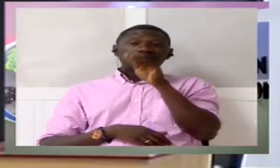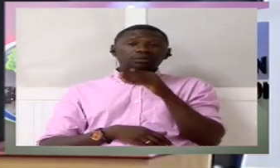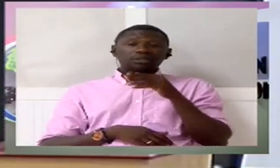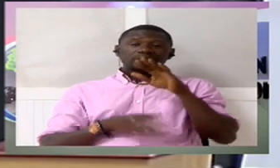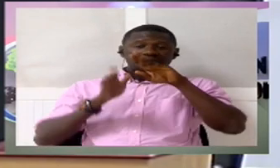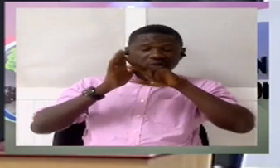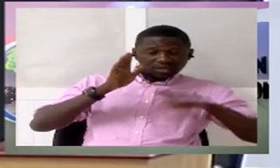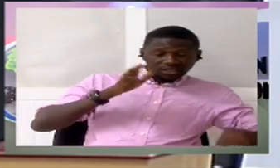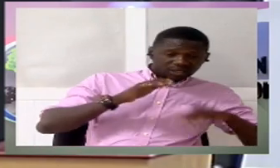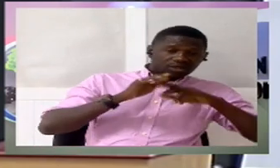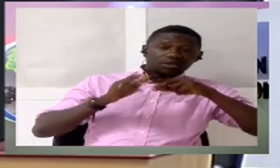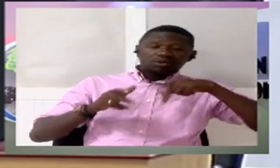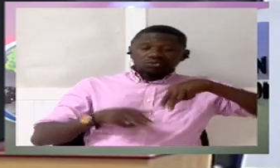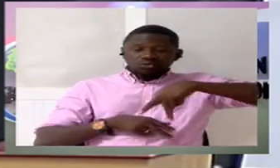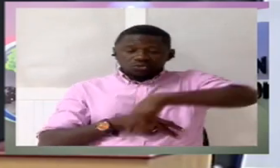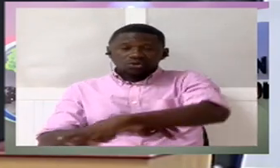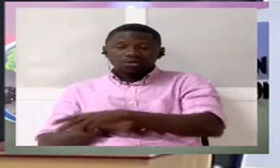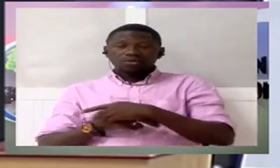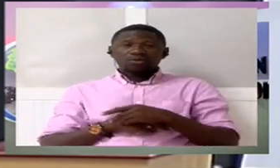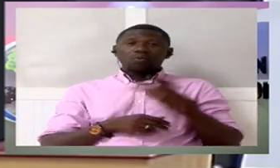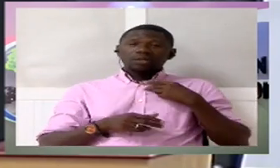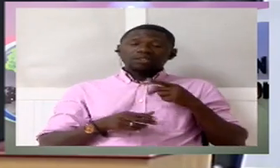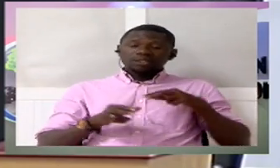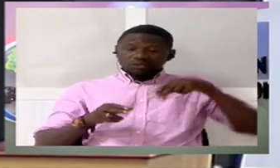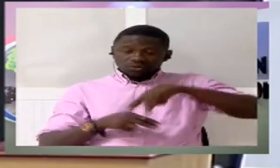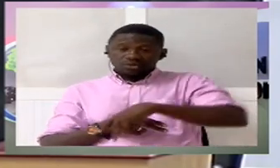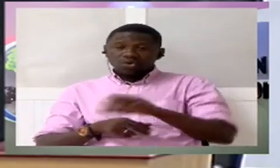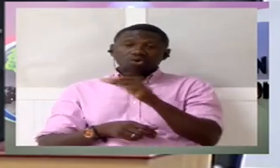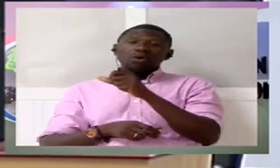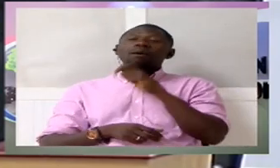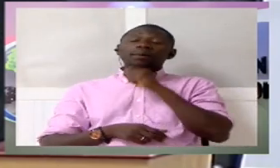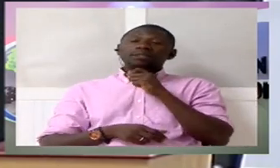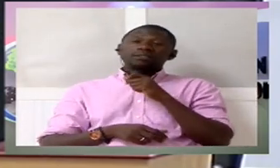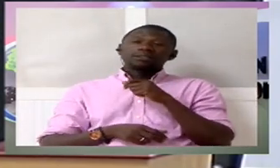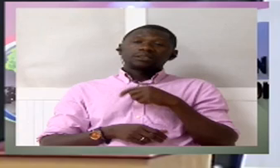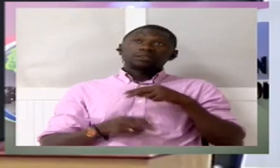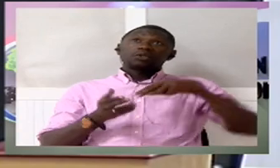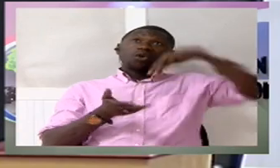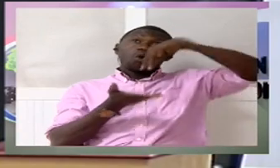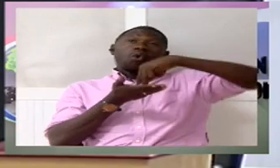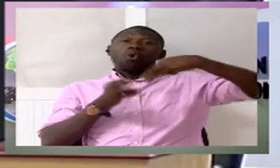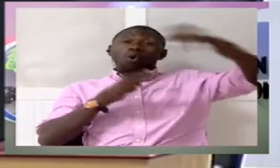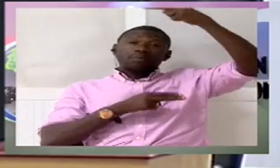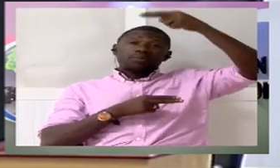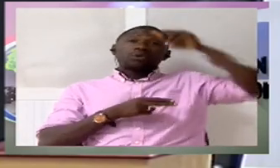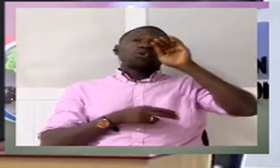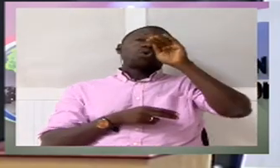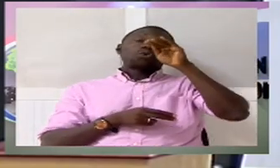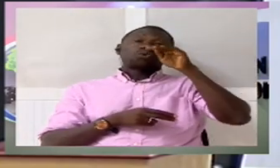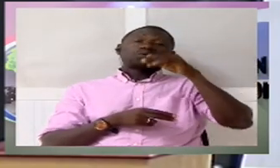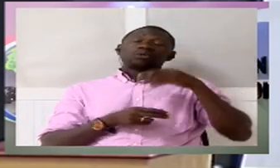down. When he went down, the other guy who was still up there called him over the